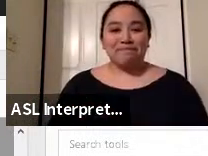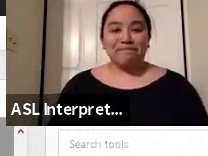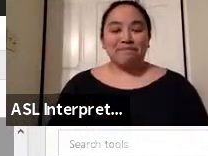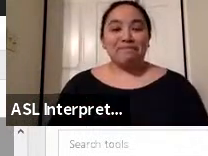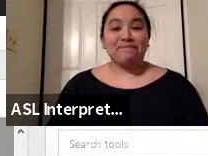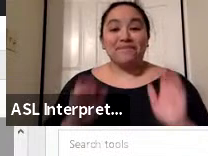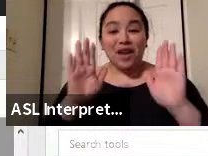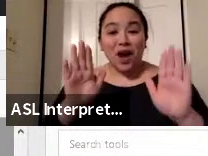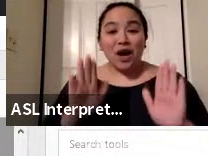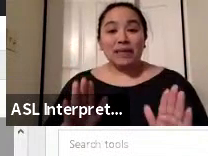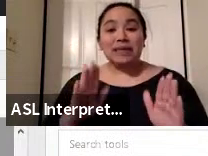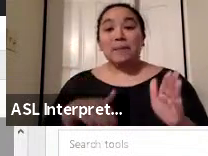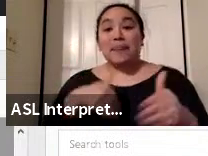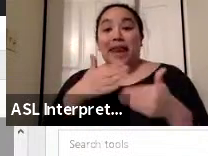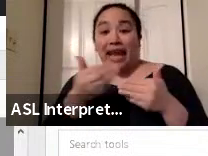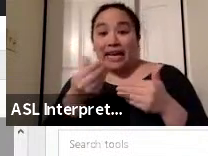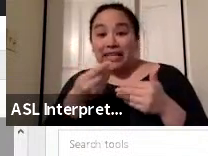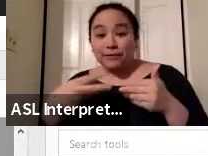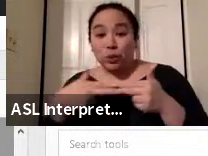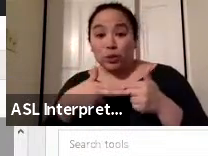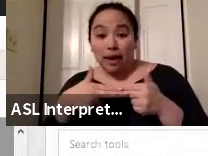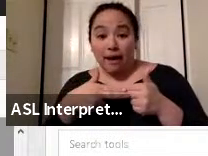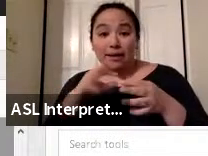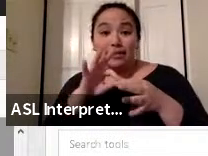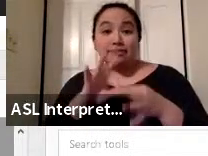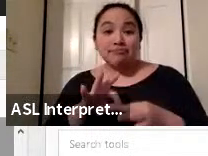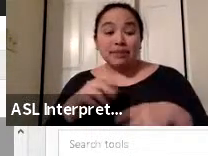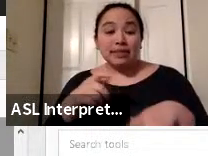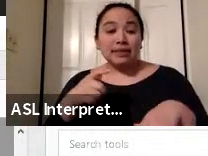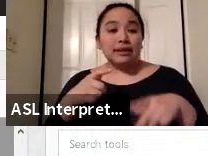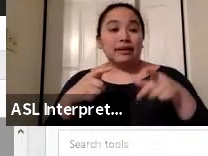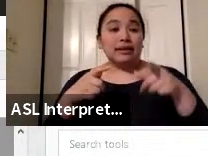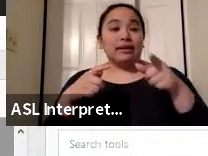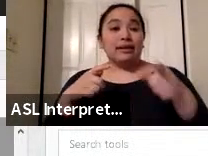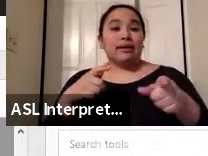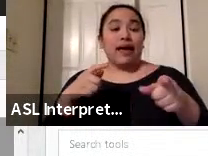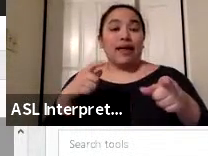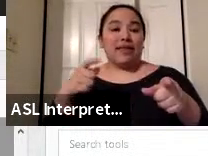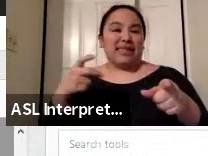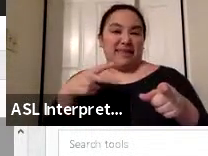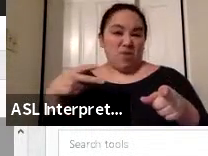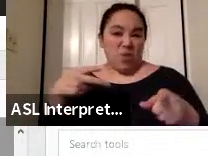Awesome. The next couple slides give you perspectives of that common space, which is on the second floor.